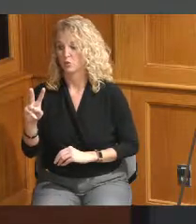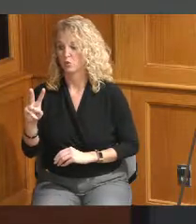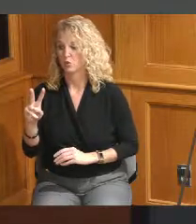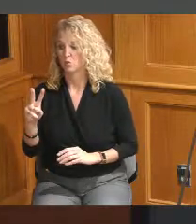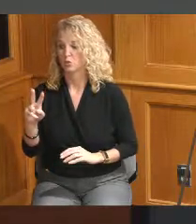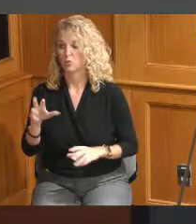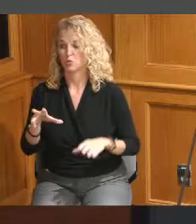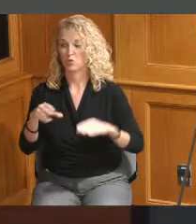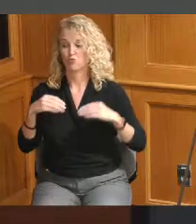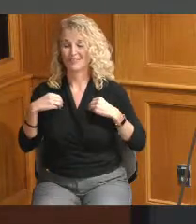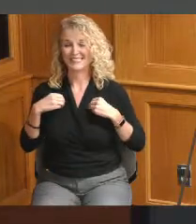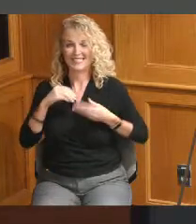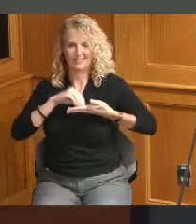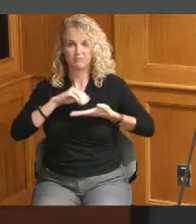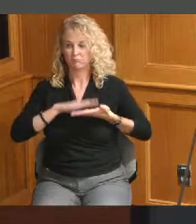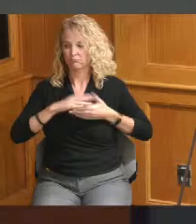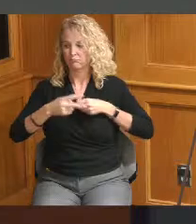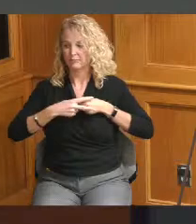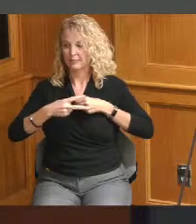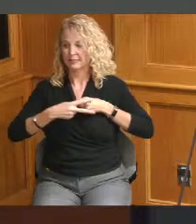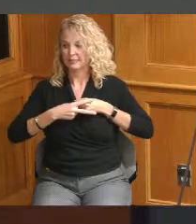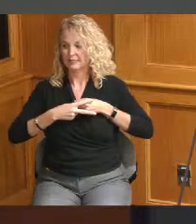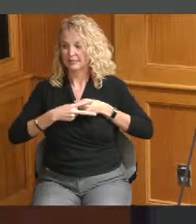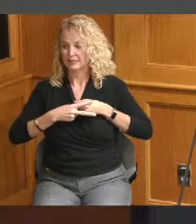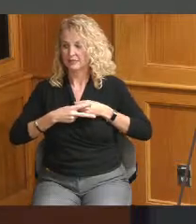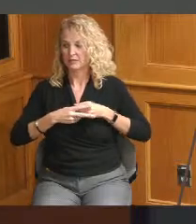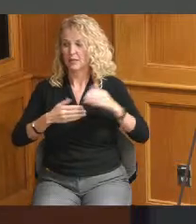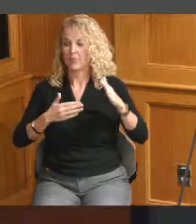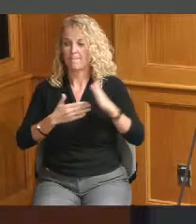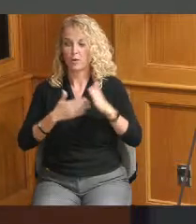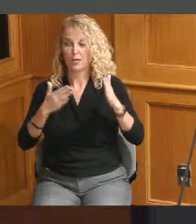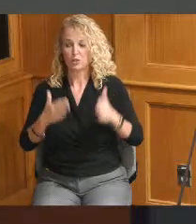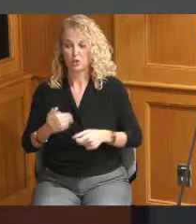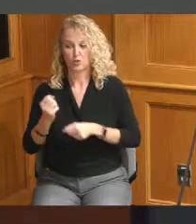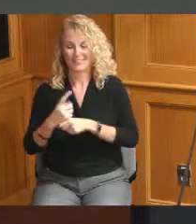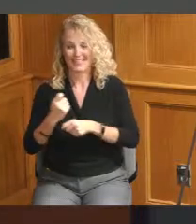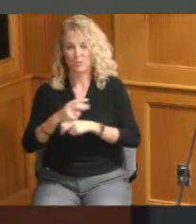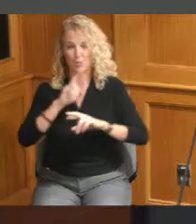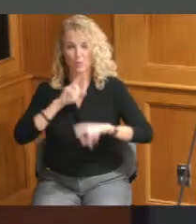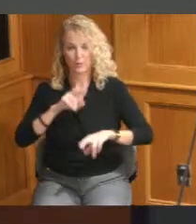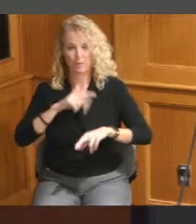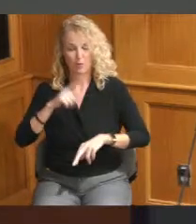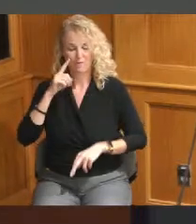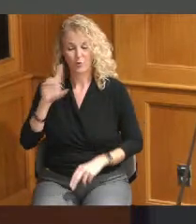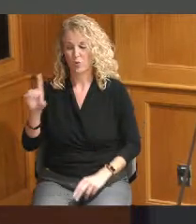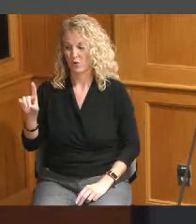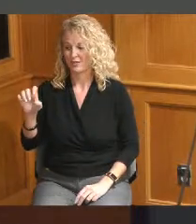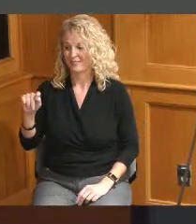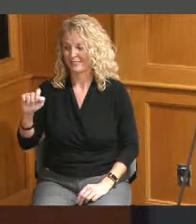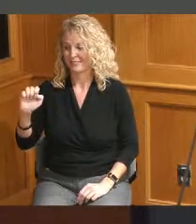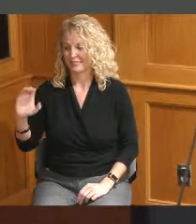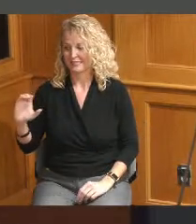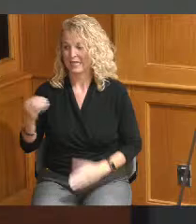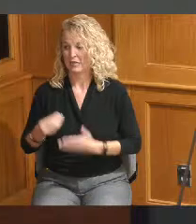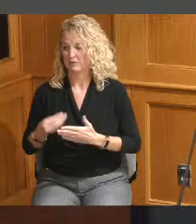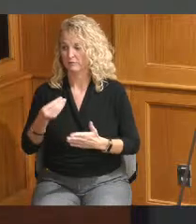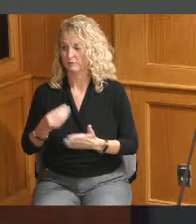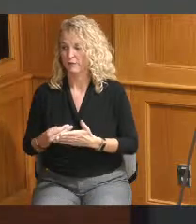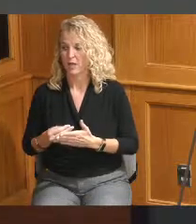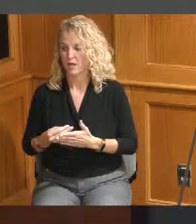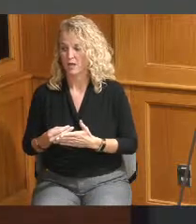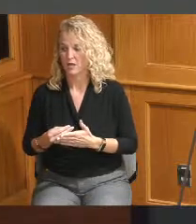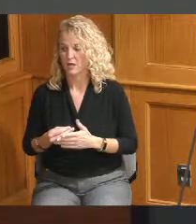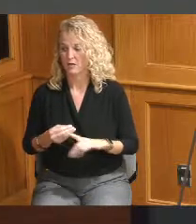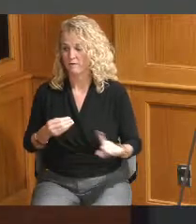item to receive for the record. This is the prosecutor's annual report on the use of DTAC funds for 2024